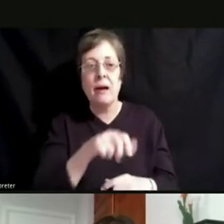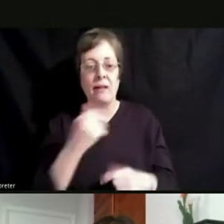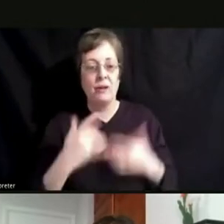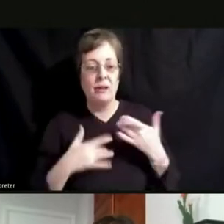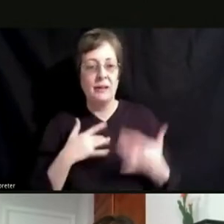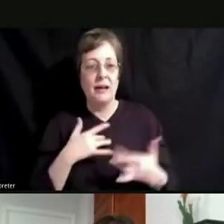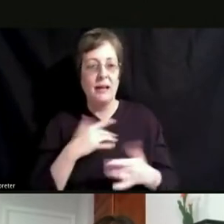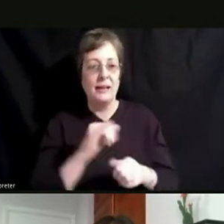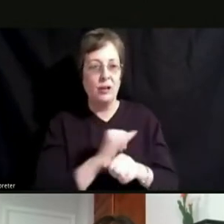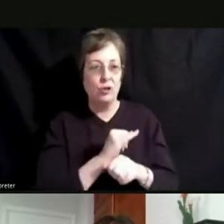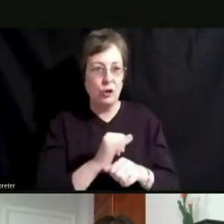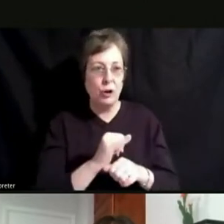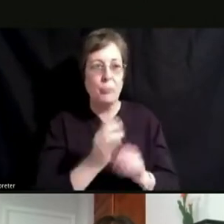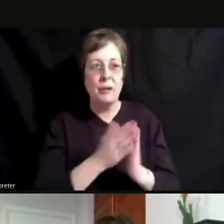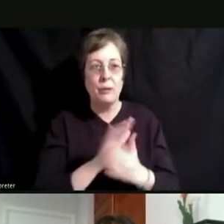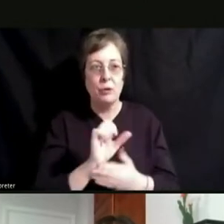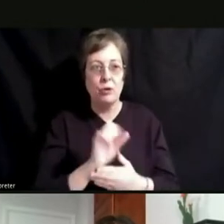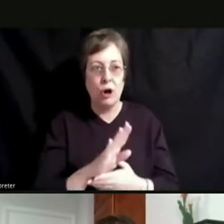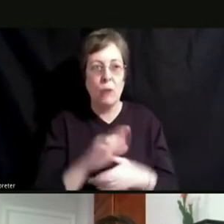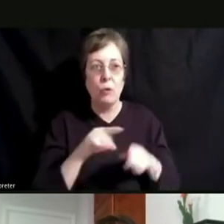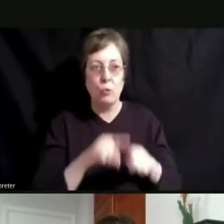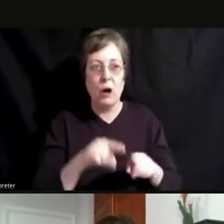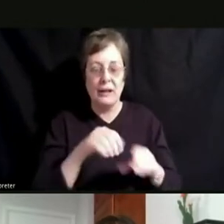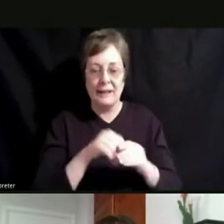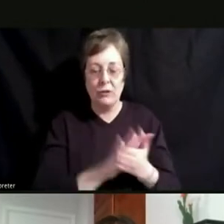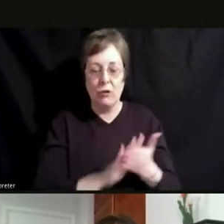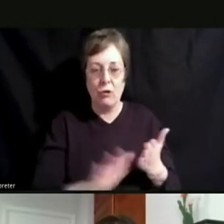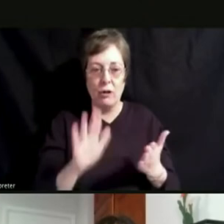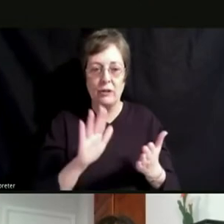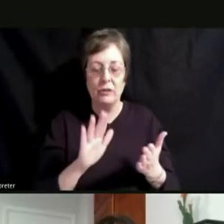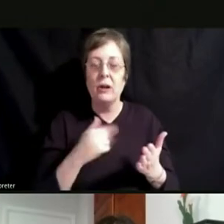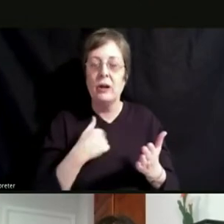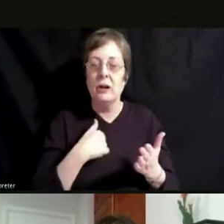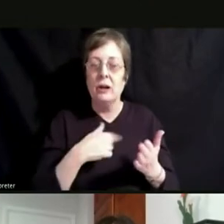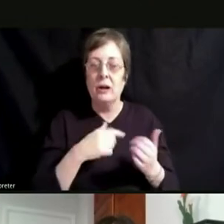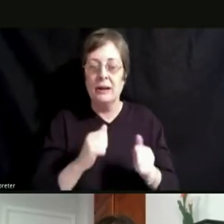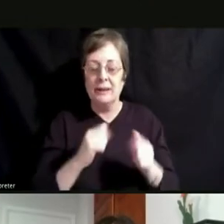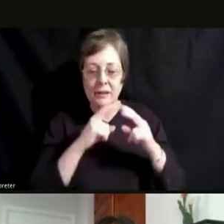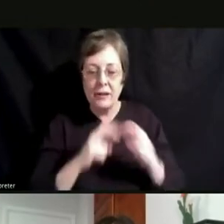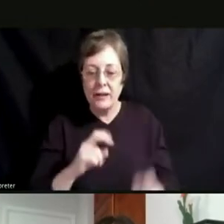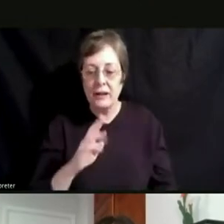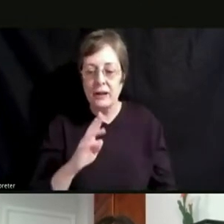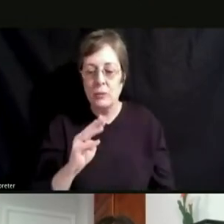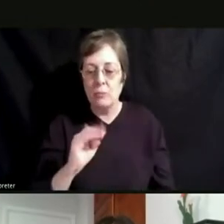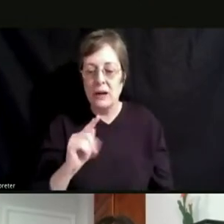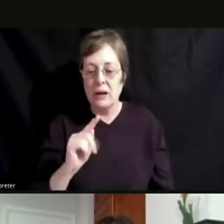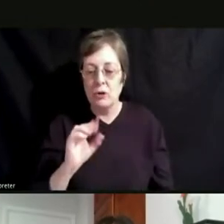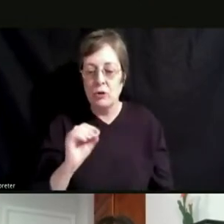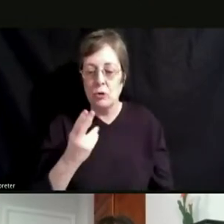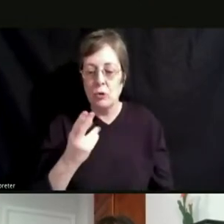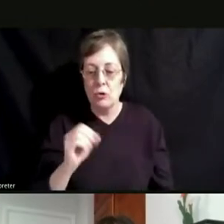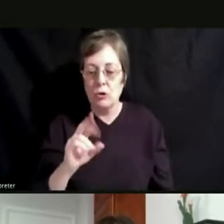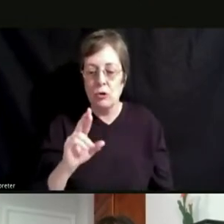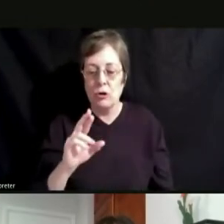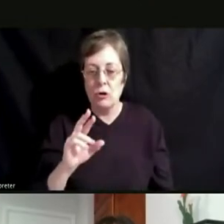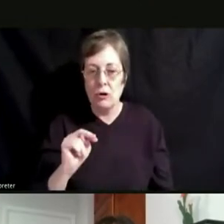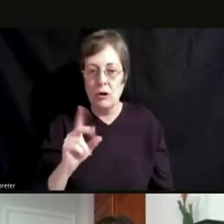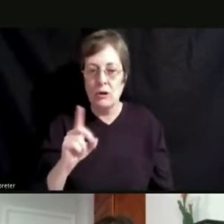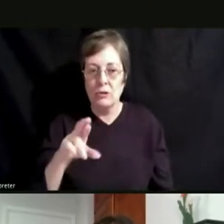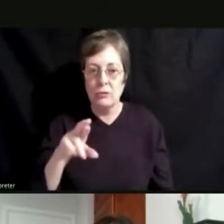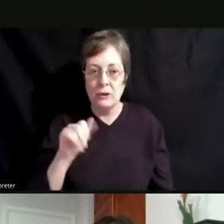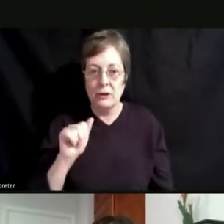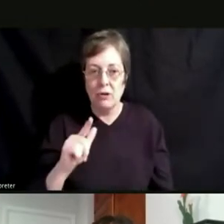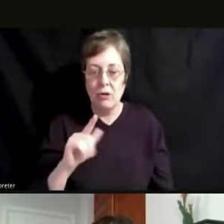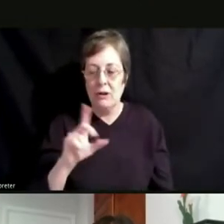while I was still in school that allowed me to look at mitochondrial DNA and get DNA out of the teeth of mummies and from